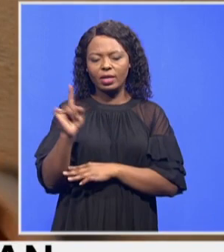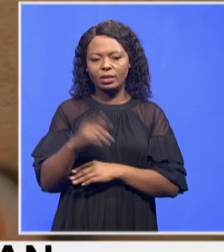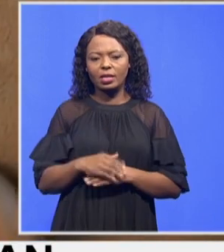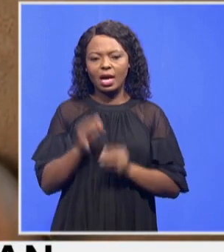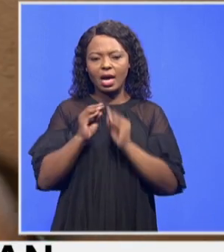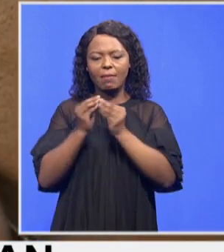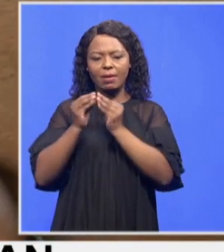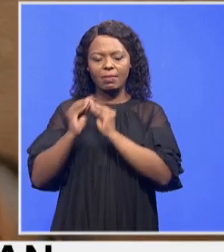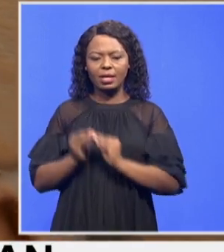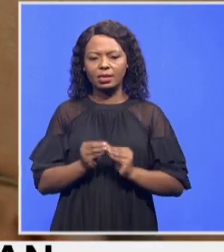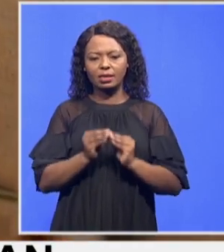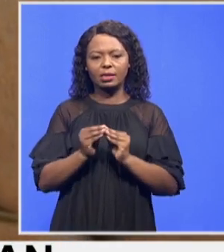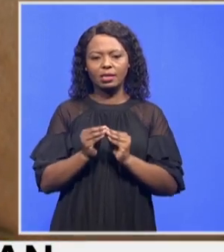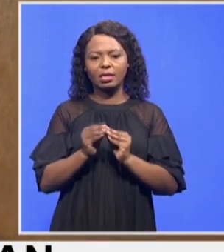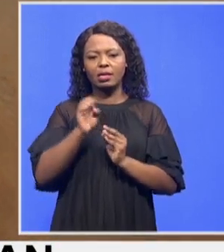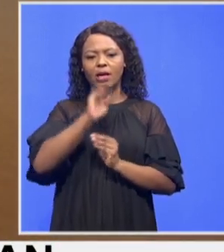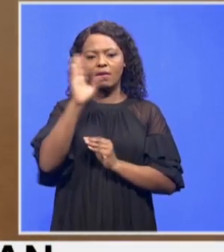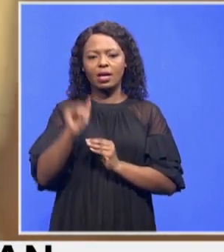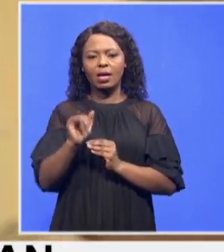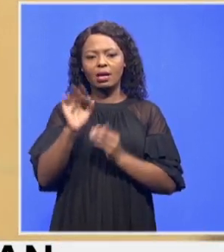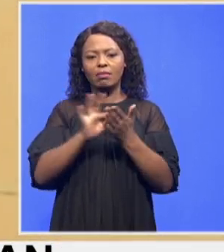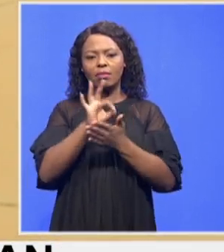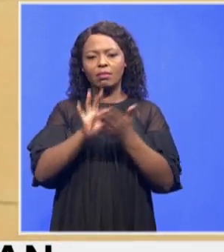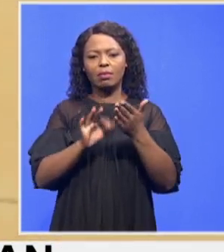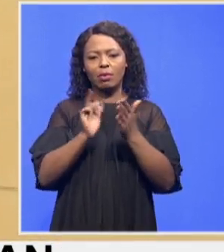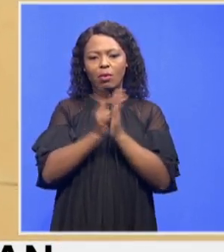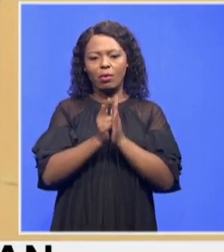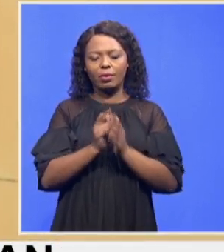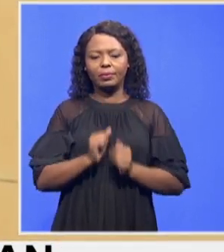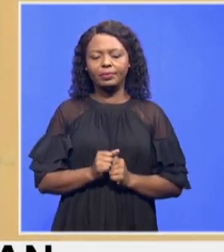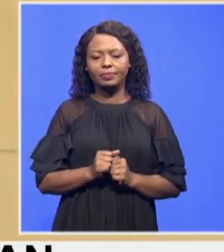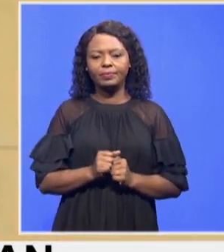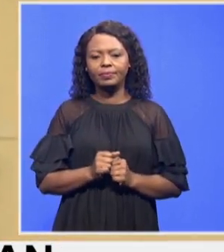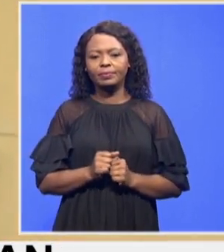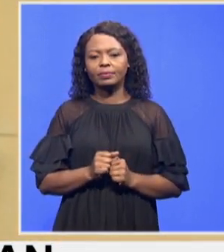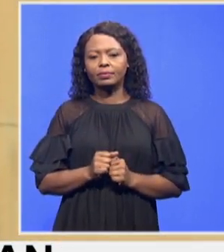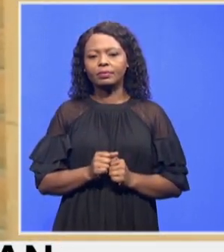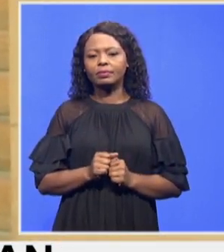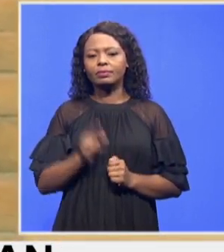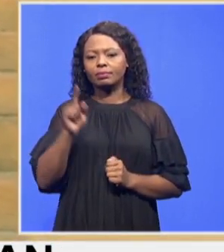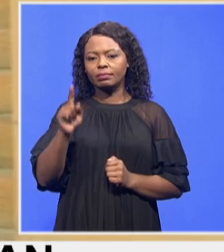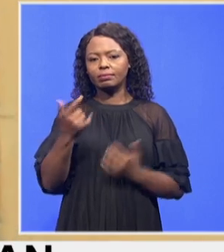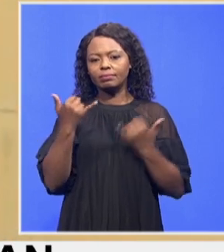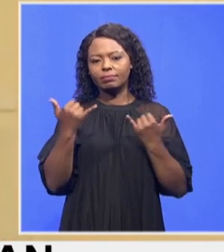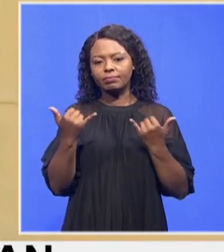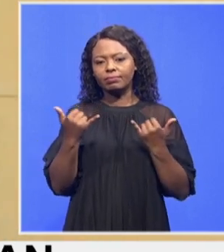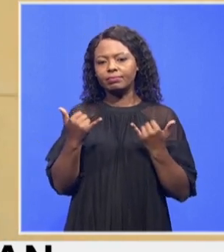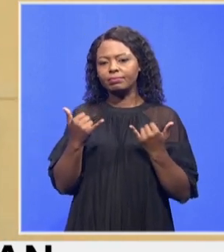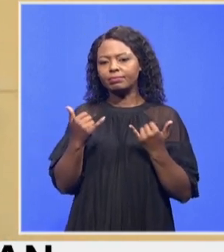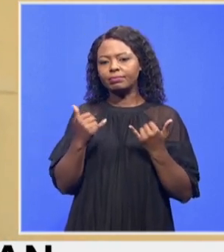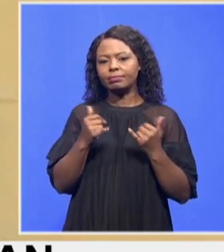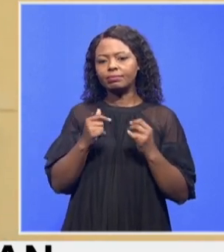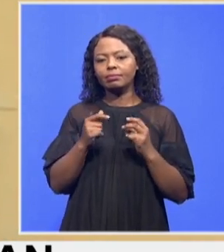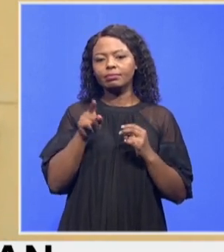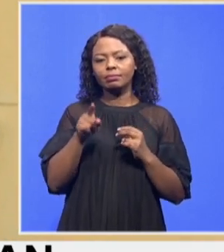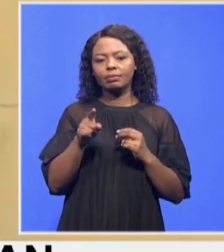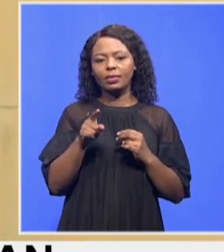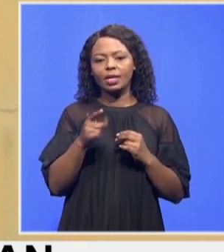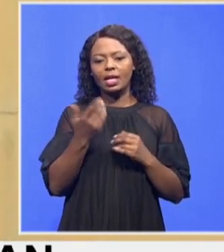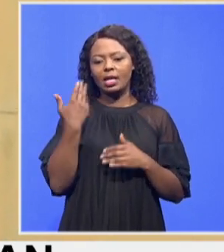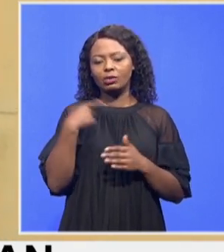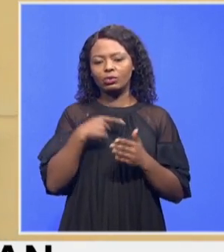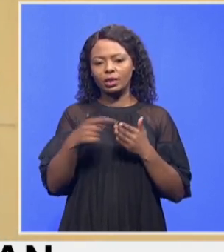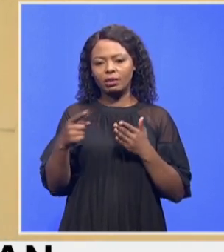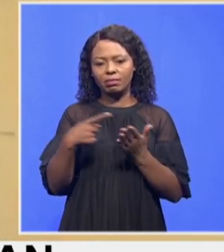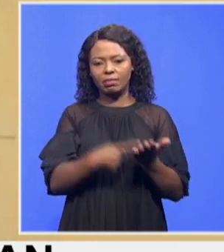to South Africa's electoral laws? It has been passed last week, Thursday. Remember, today is the deadline